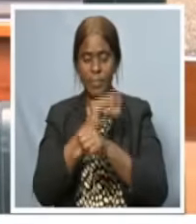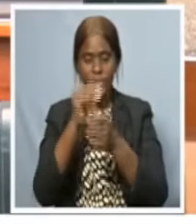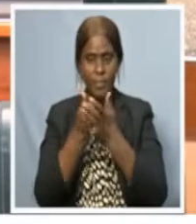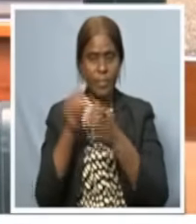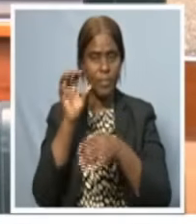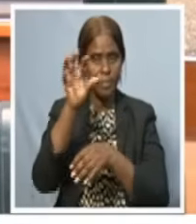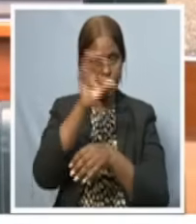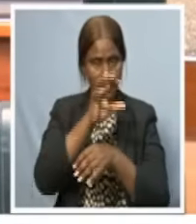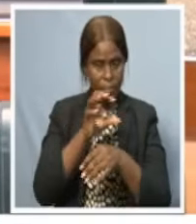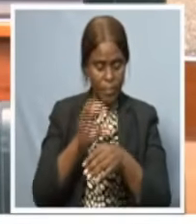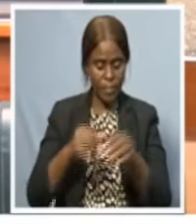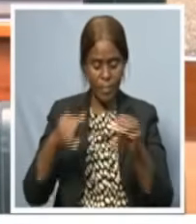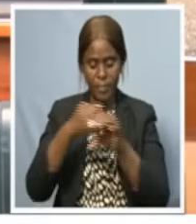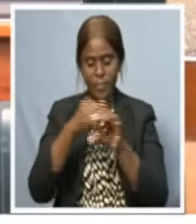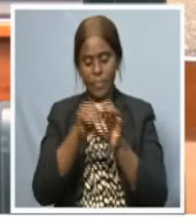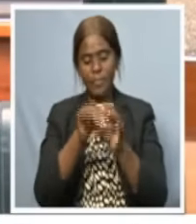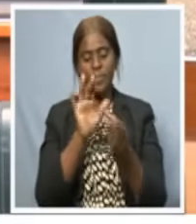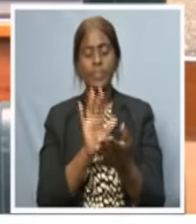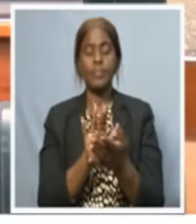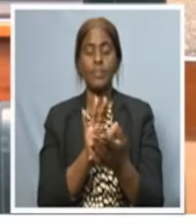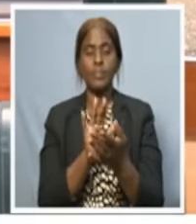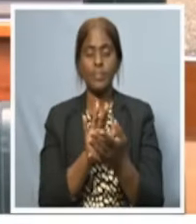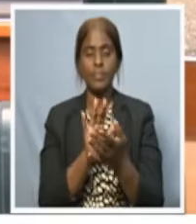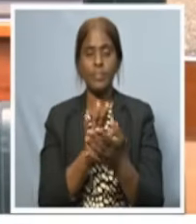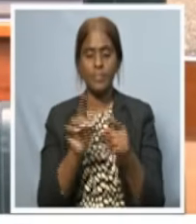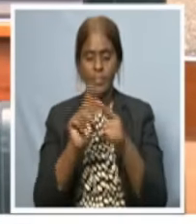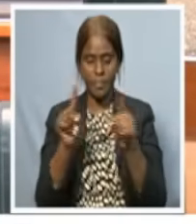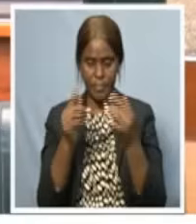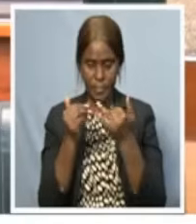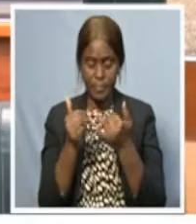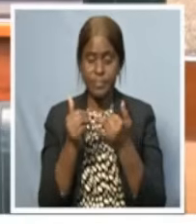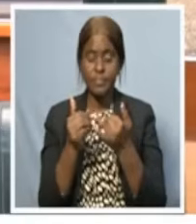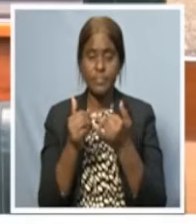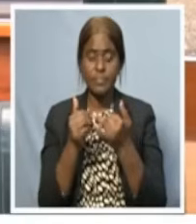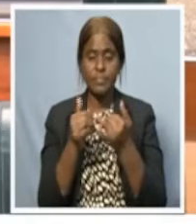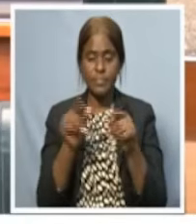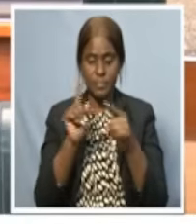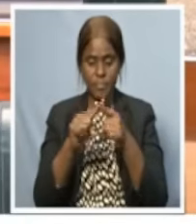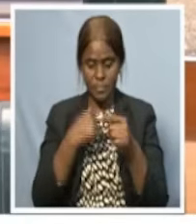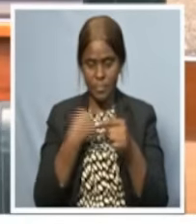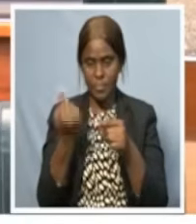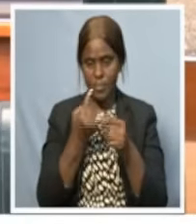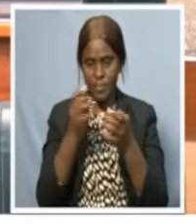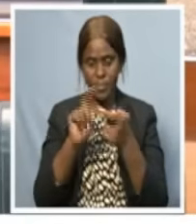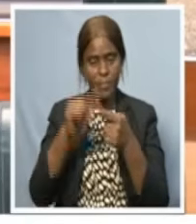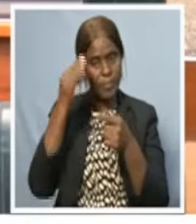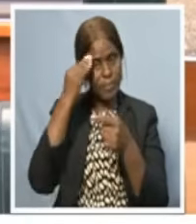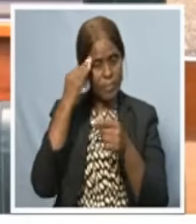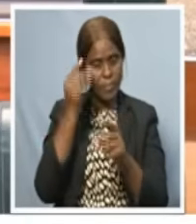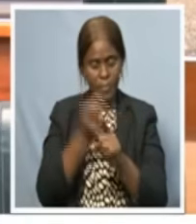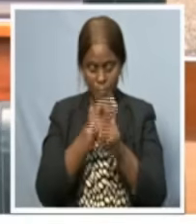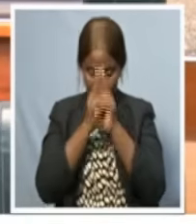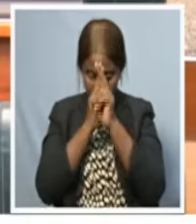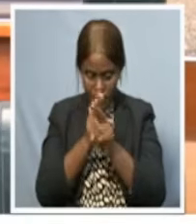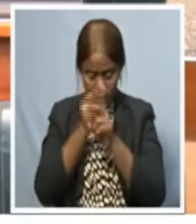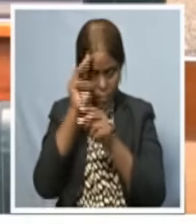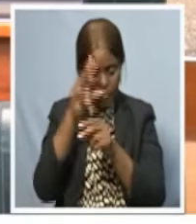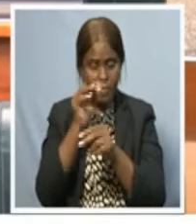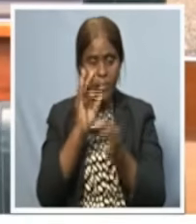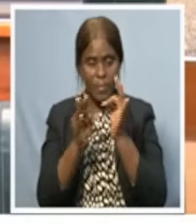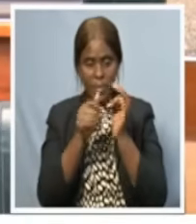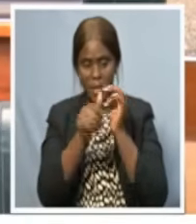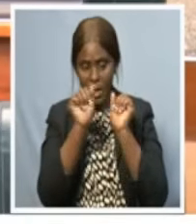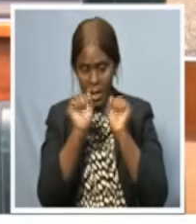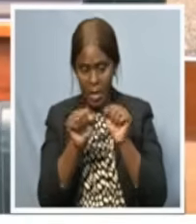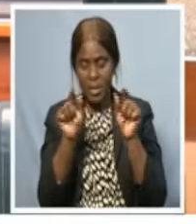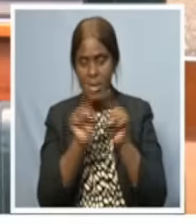the provinces are included. However, I would like to find out from the Honorable Minister if